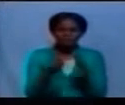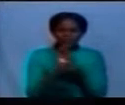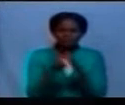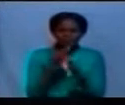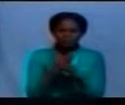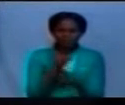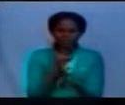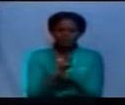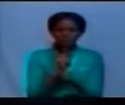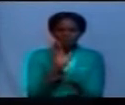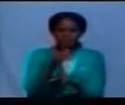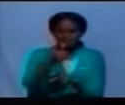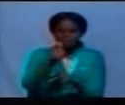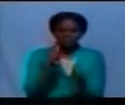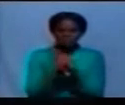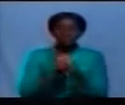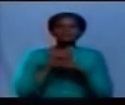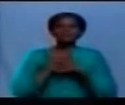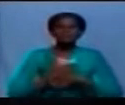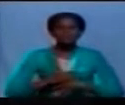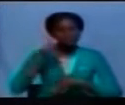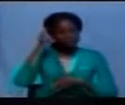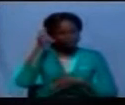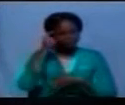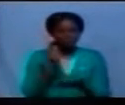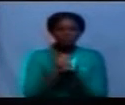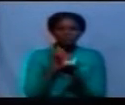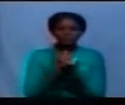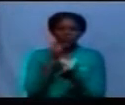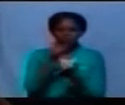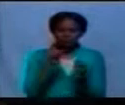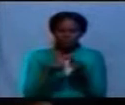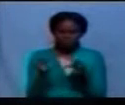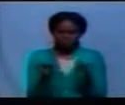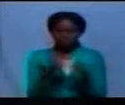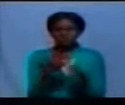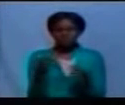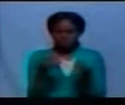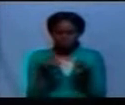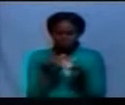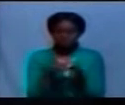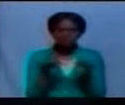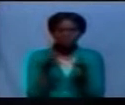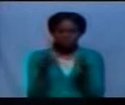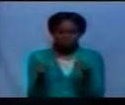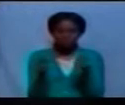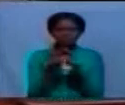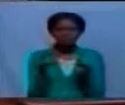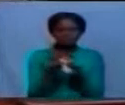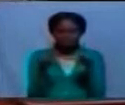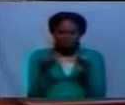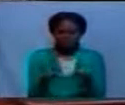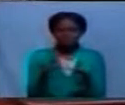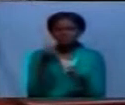that keeps you with a peace of mind, that helps you to do things in a way you want them to be done. You're looking at very low figures here,